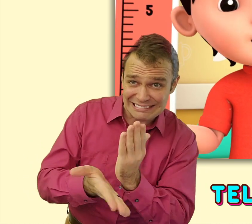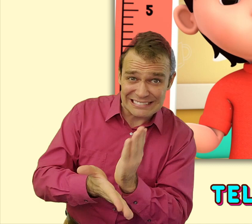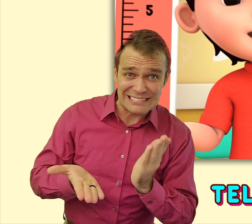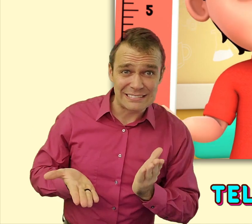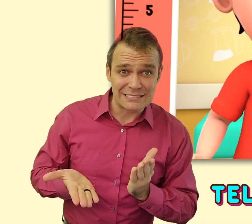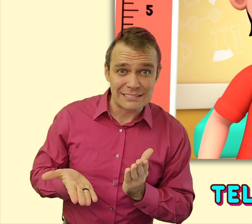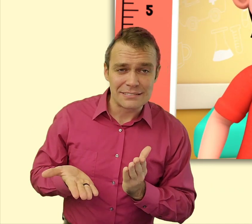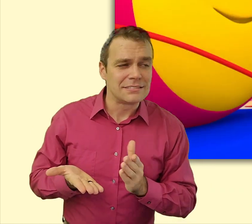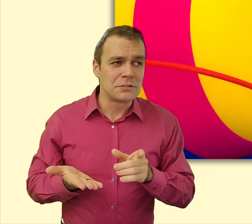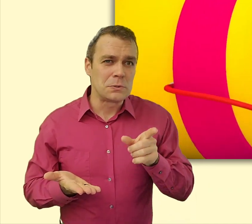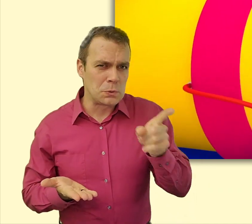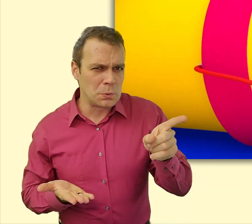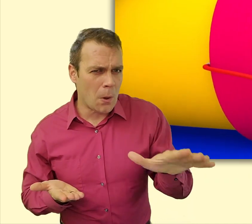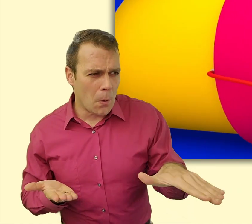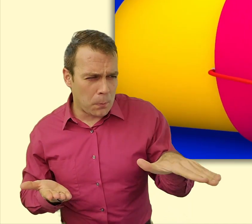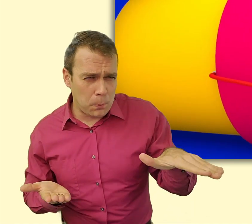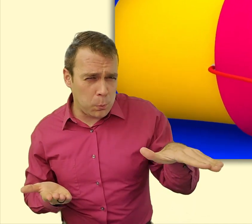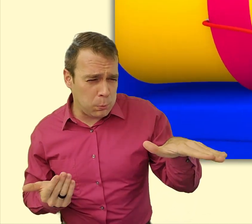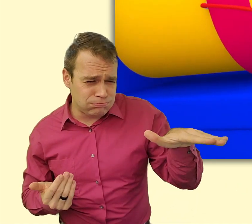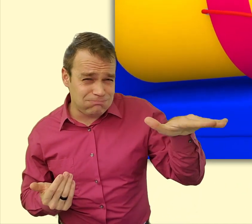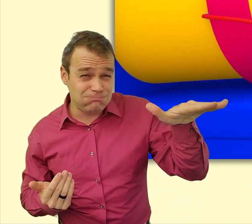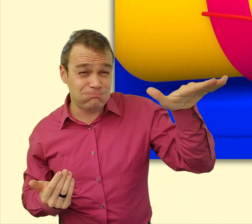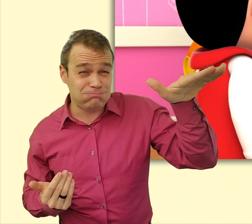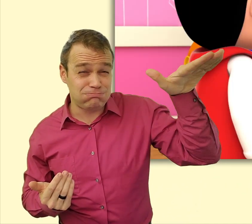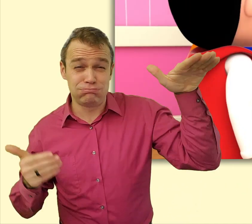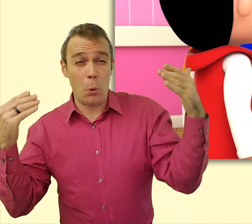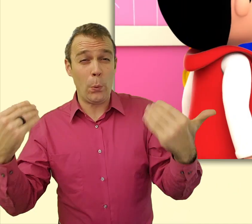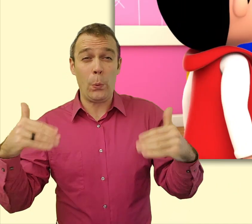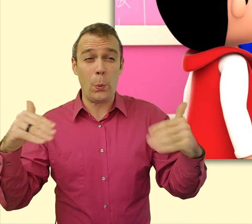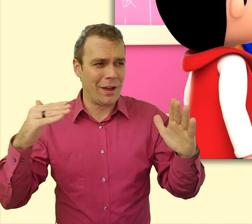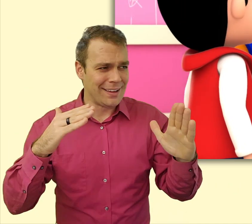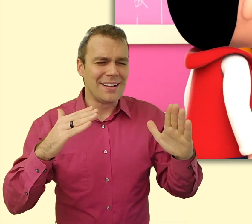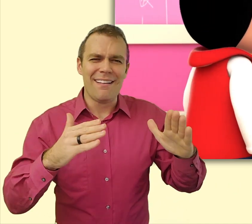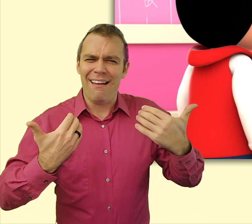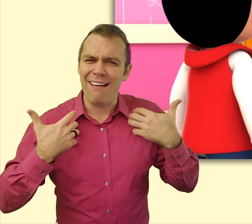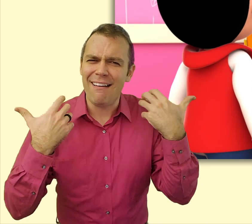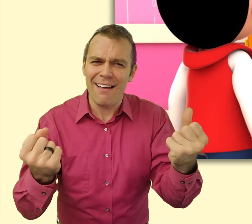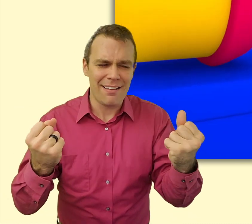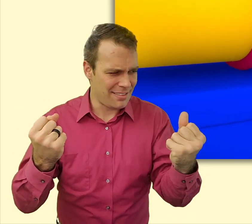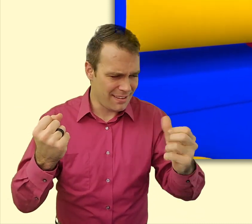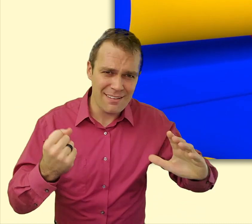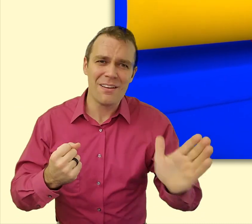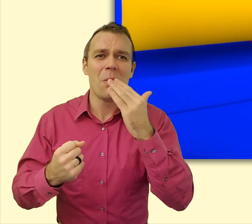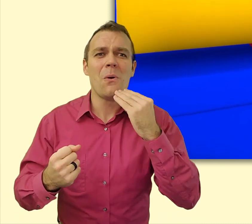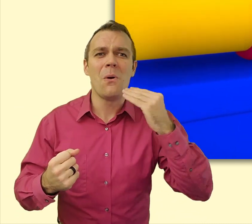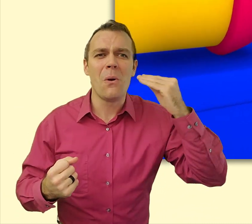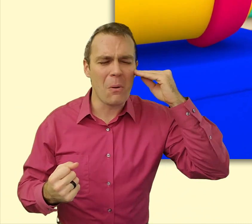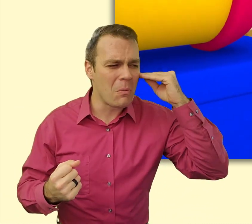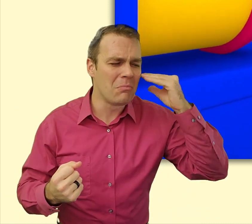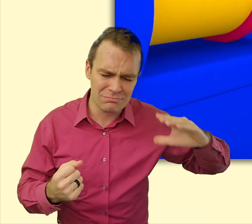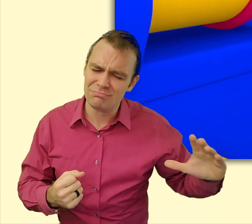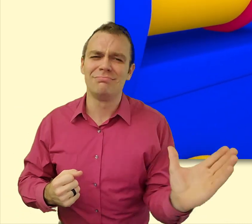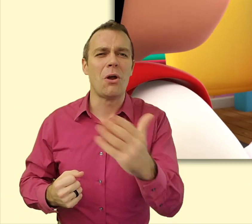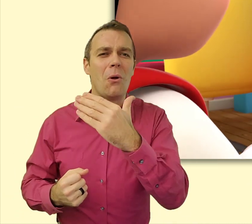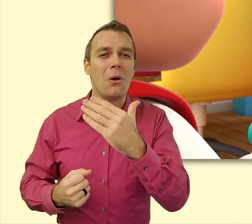doctor, how am I? You are growing by the mile. You are such a healthy child. Now go home, now